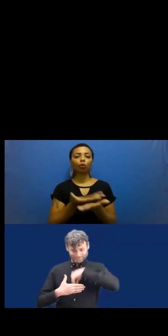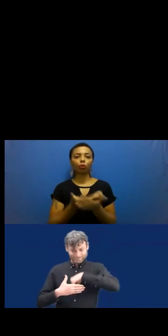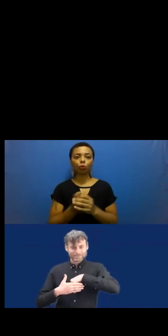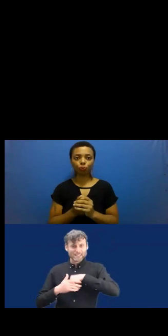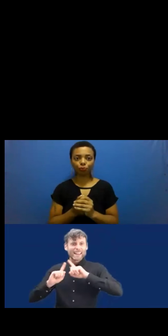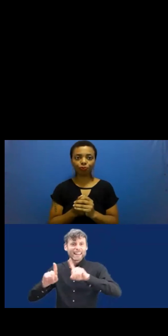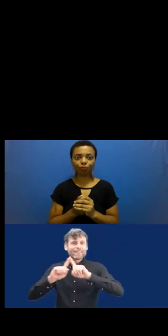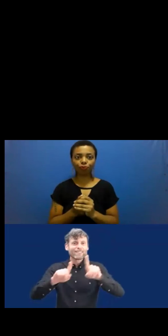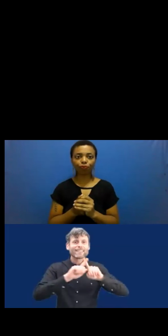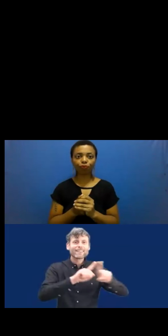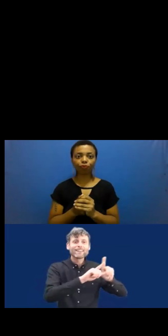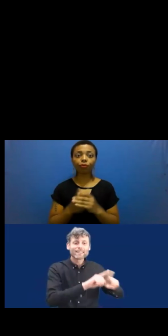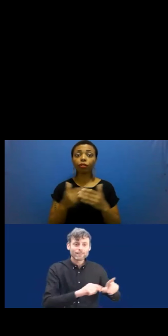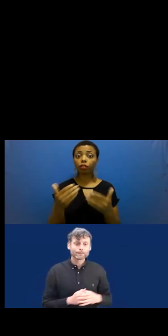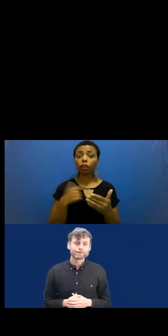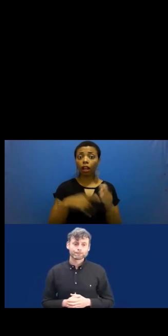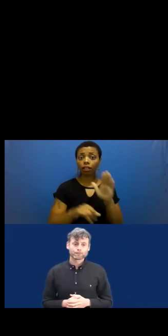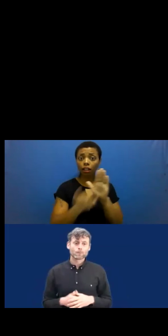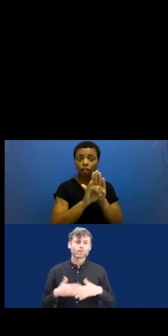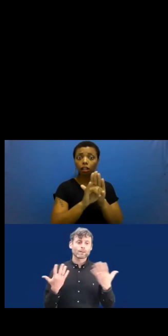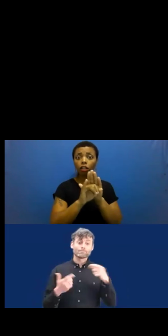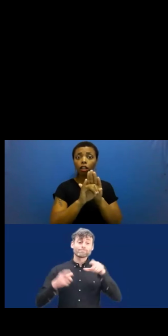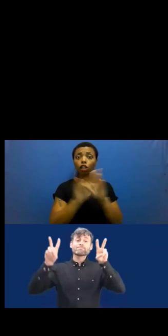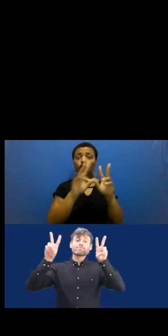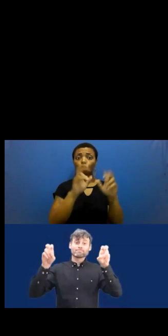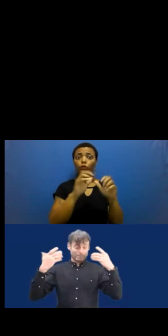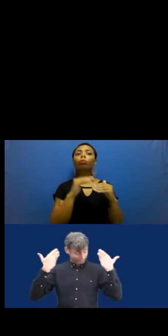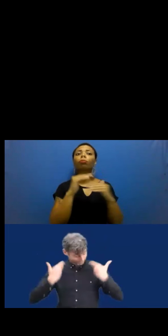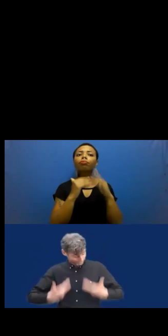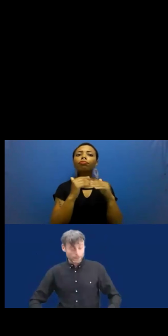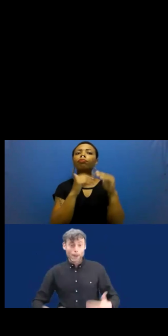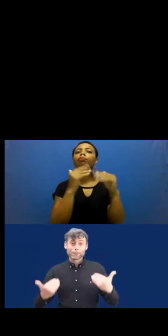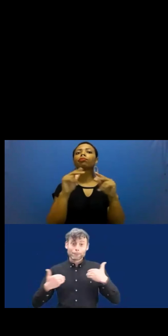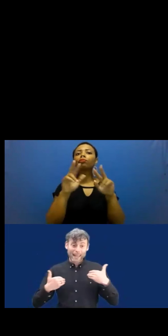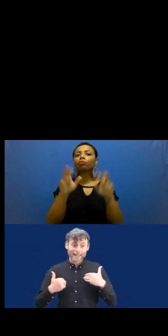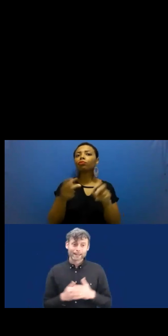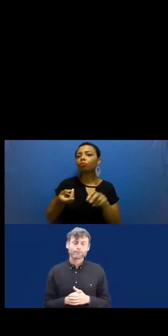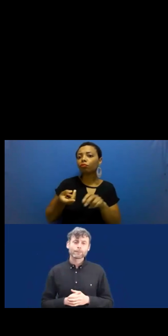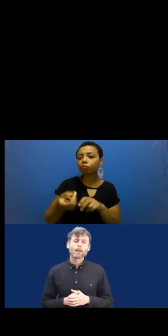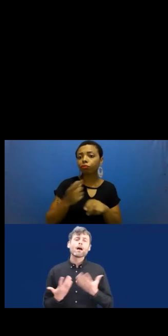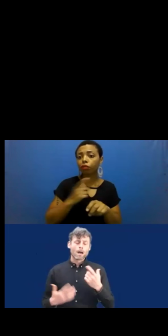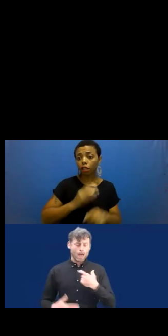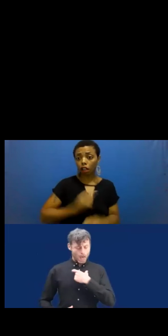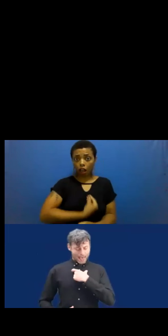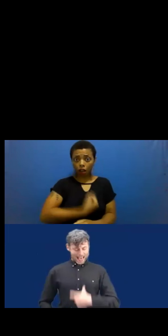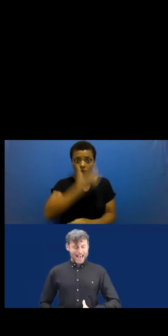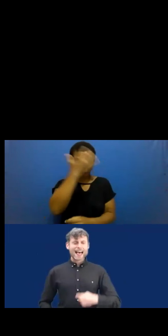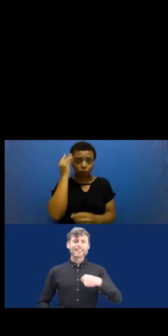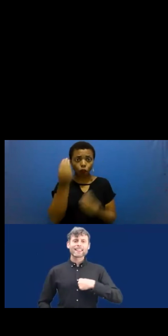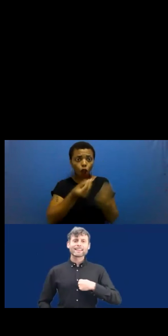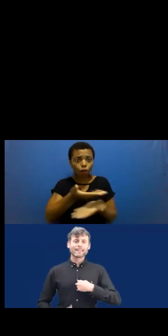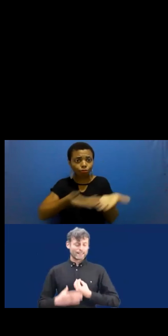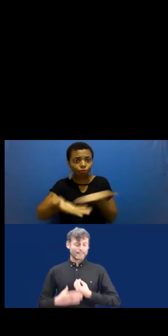Although identity development remains relevant during the entire lifespan, psychosocial theory